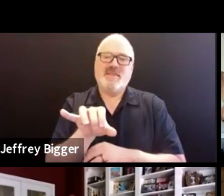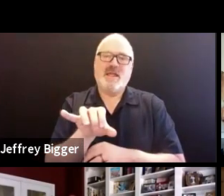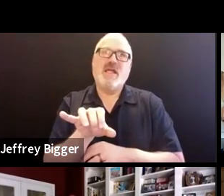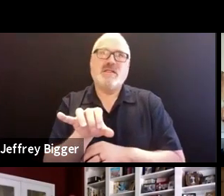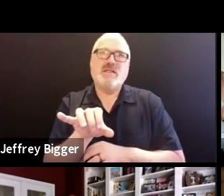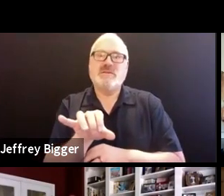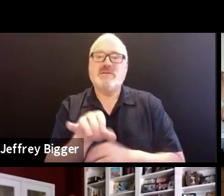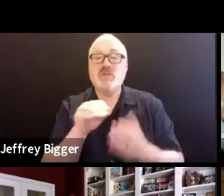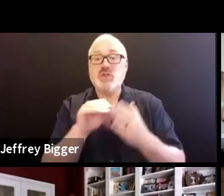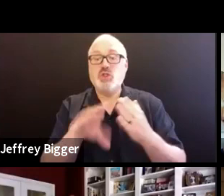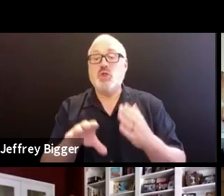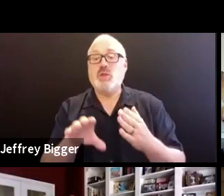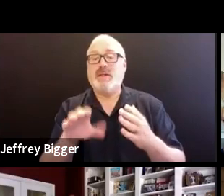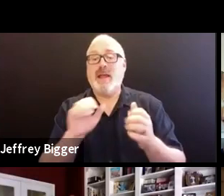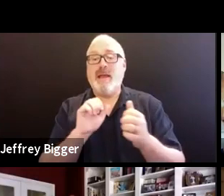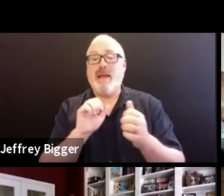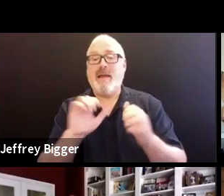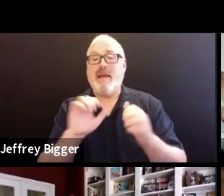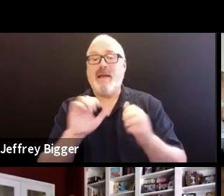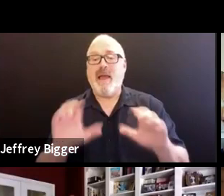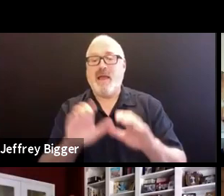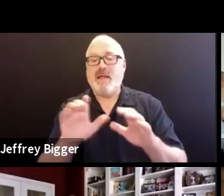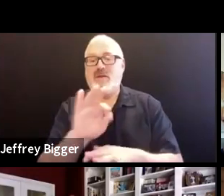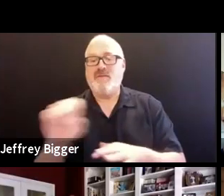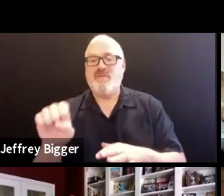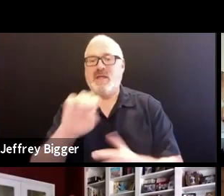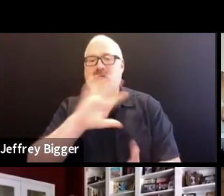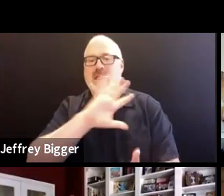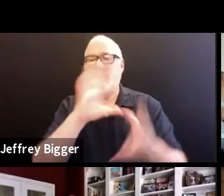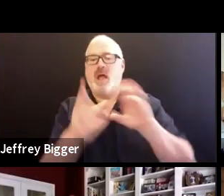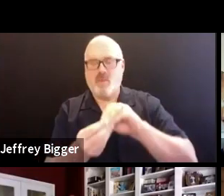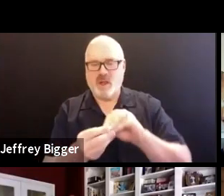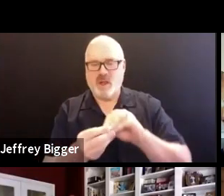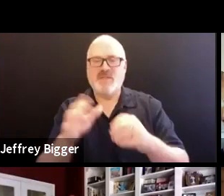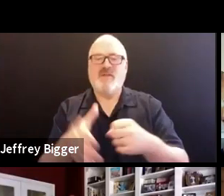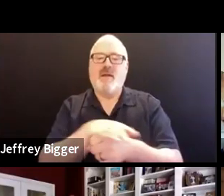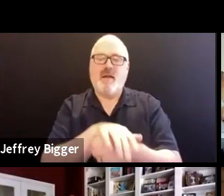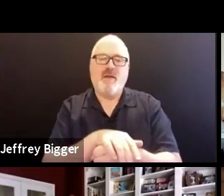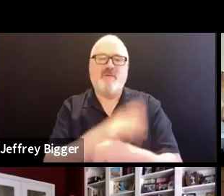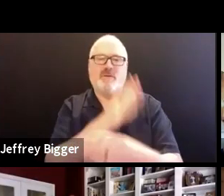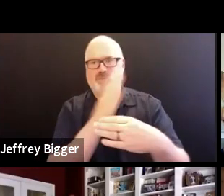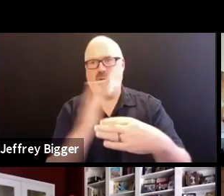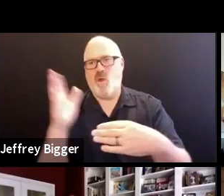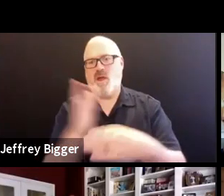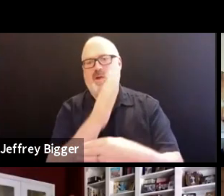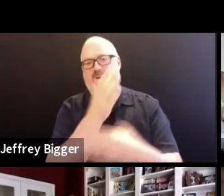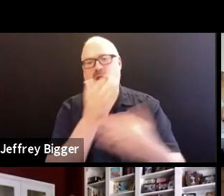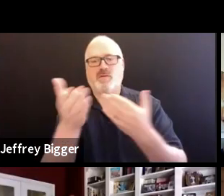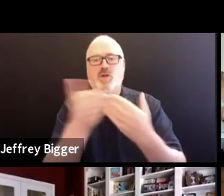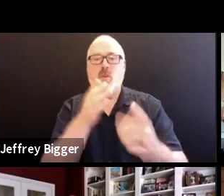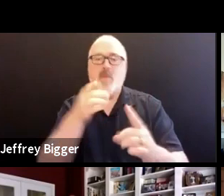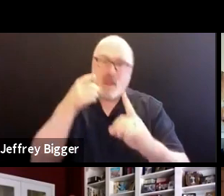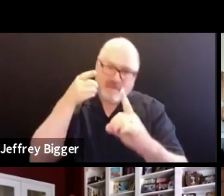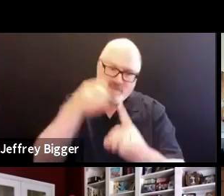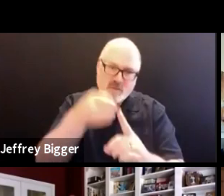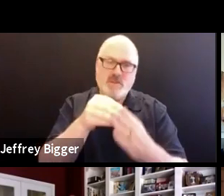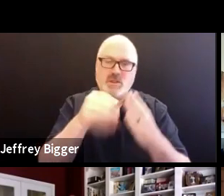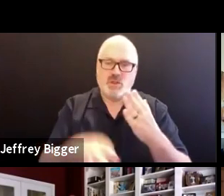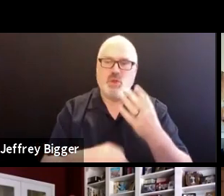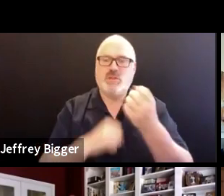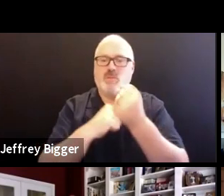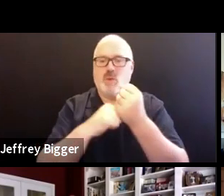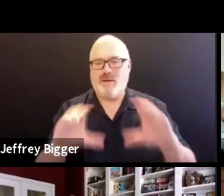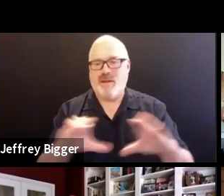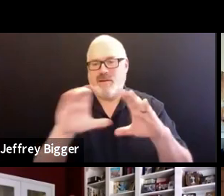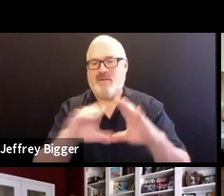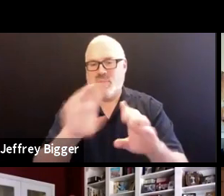know, the student activity fee is comprehensive and it covers a wide array of services, but they are all about student support and activities.